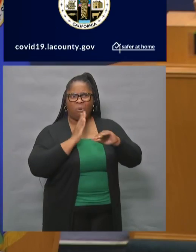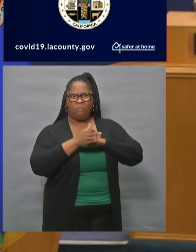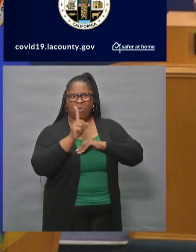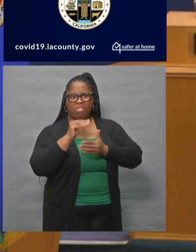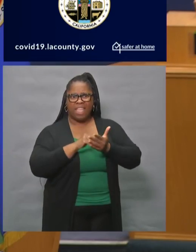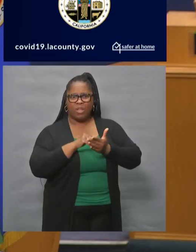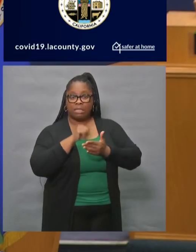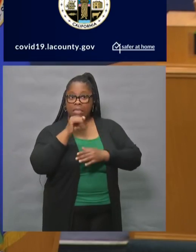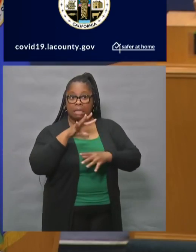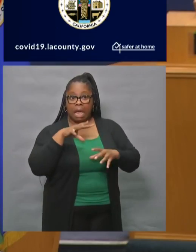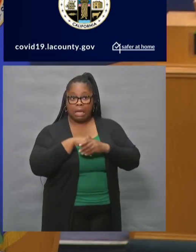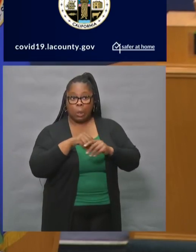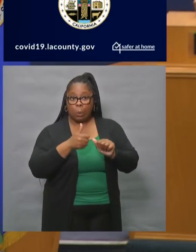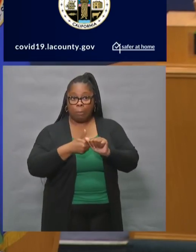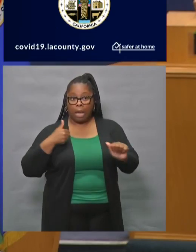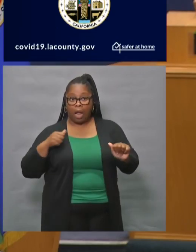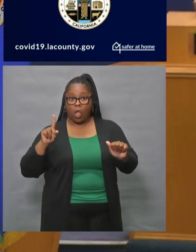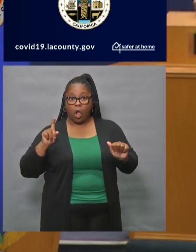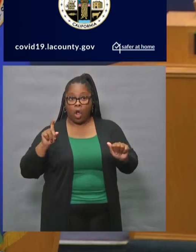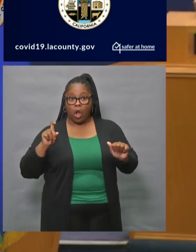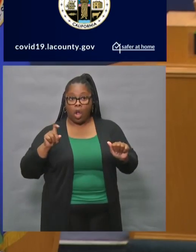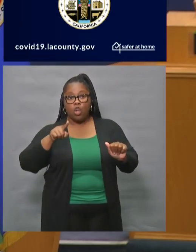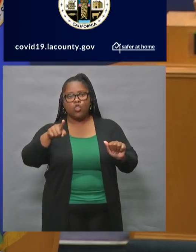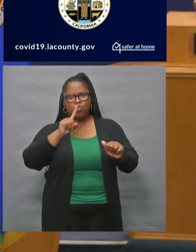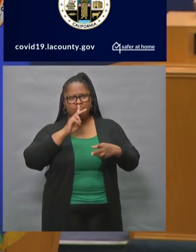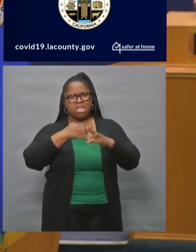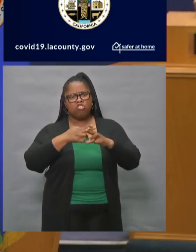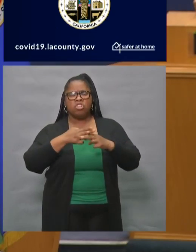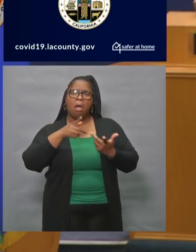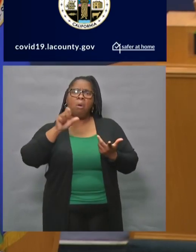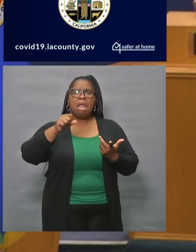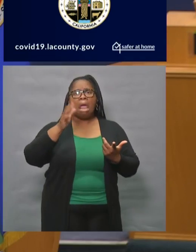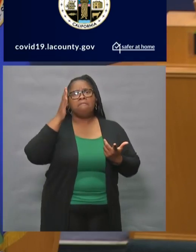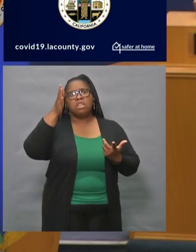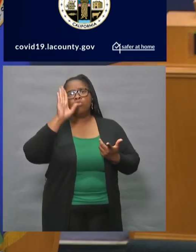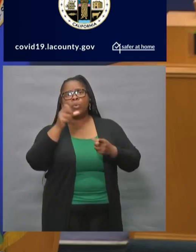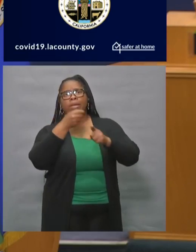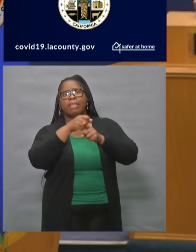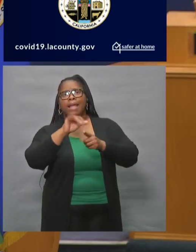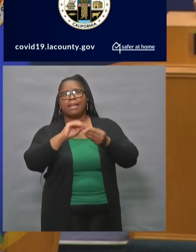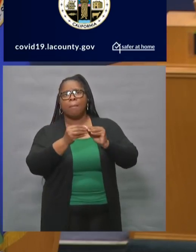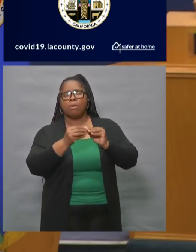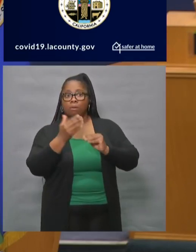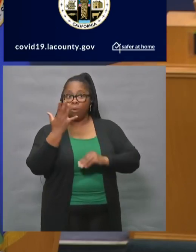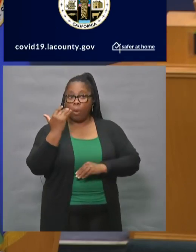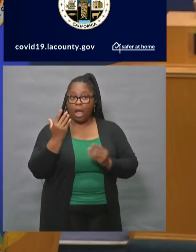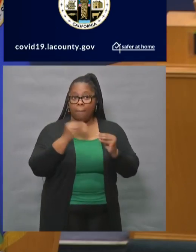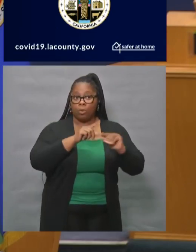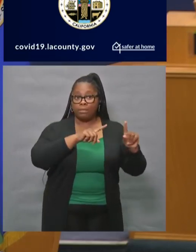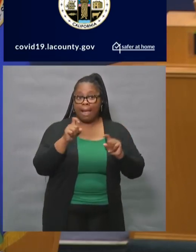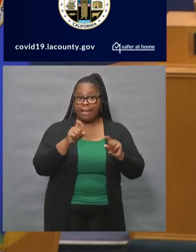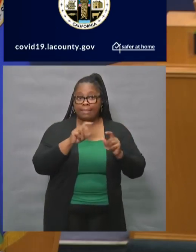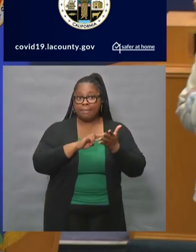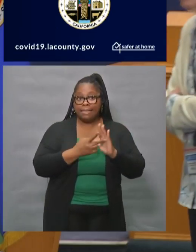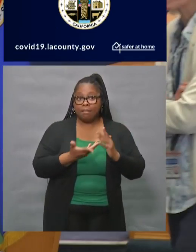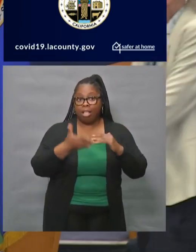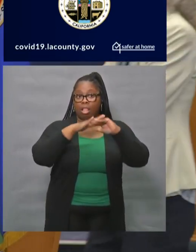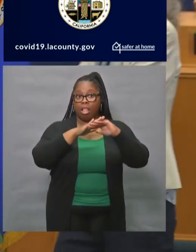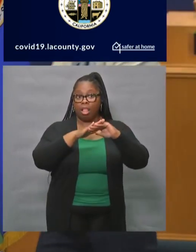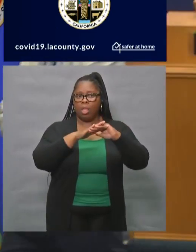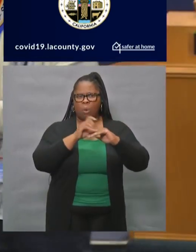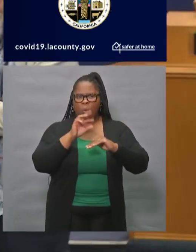include a backlog. You had mentioned that you would hit that number eventually. Is that because of the number of tests, or should we be alarmed by that number?